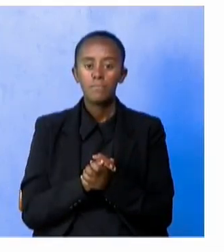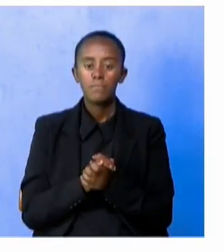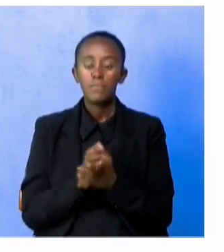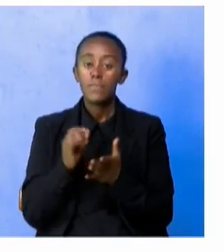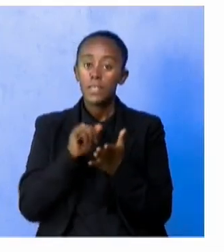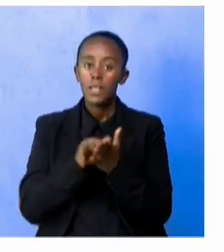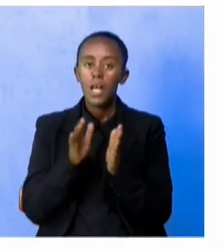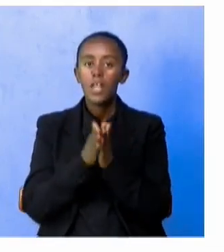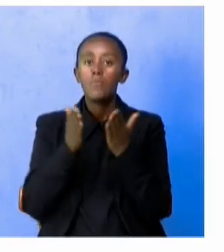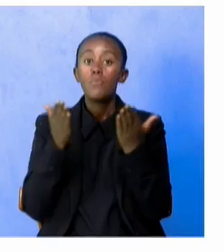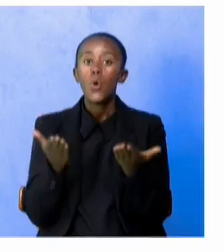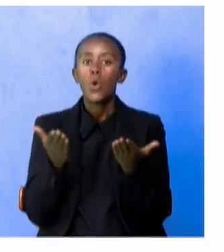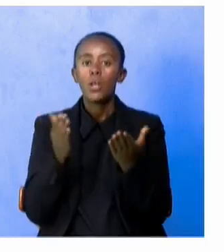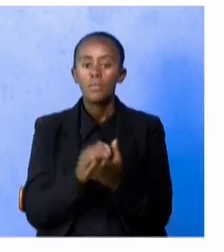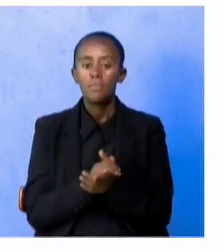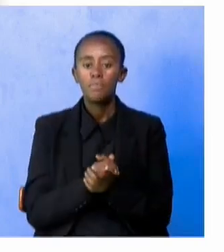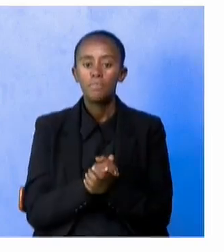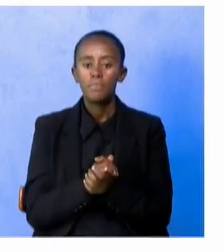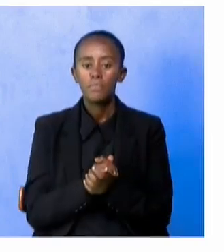series